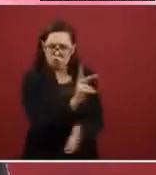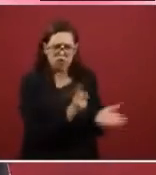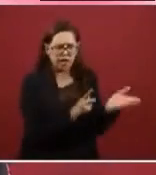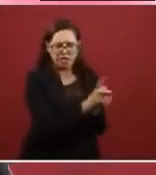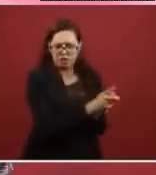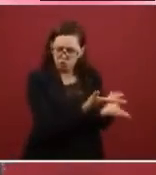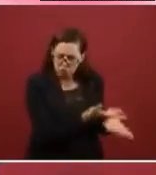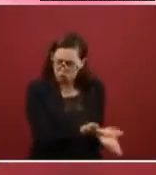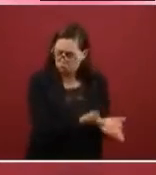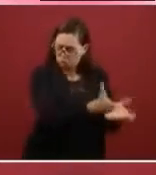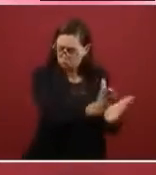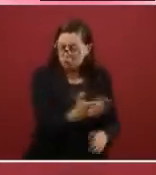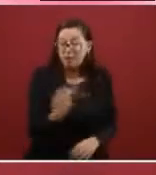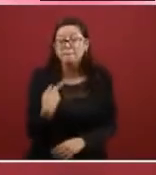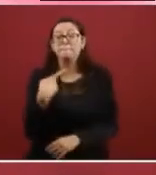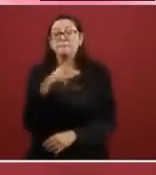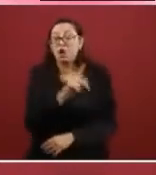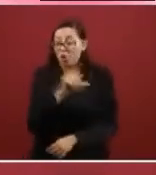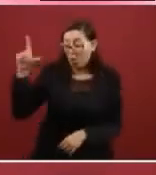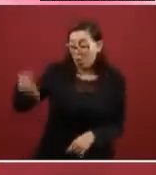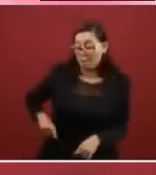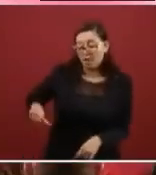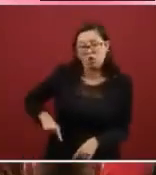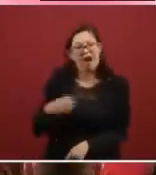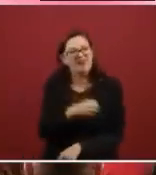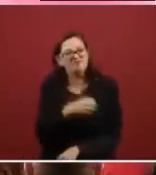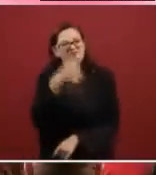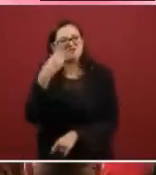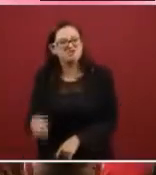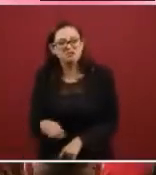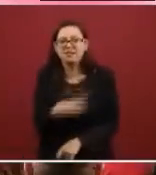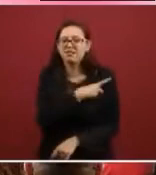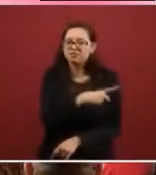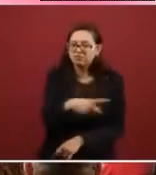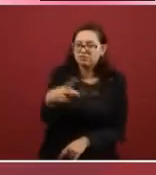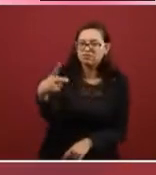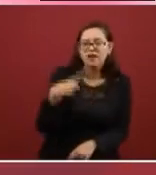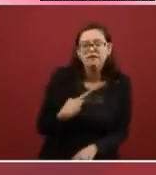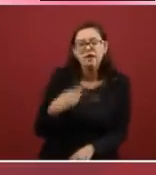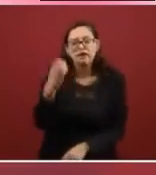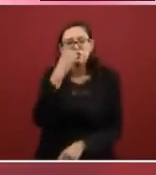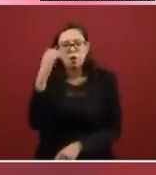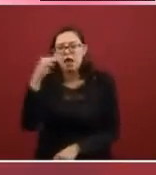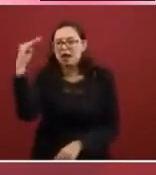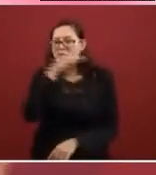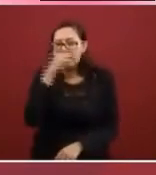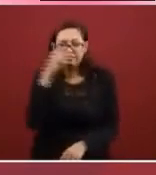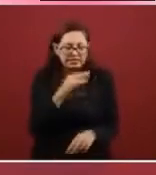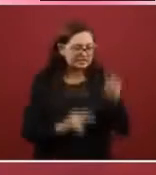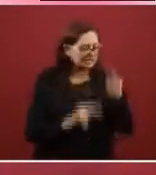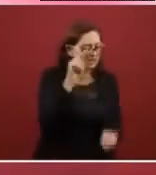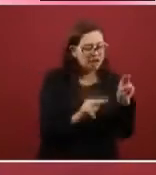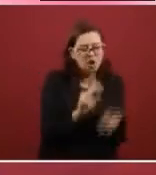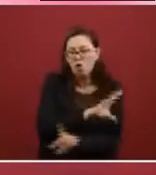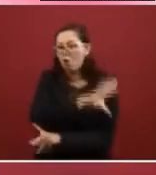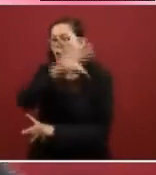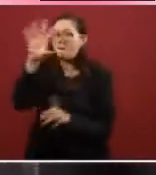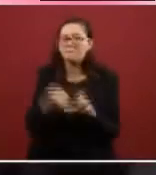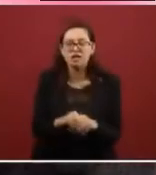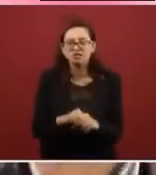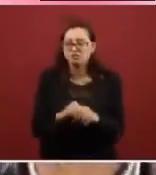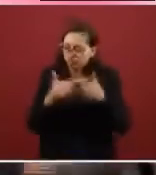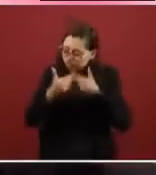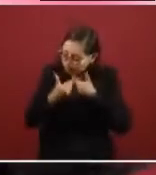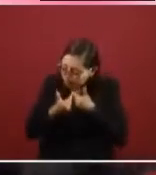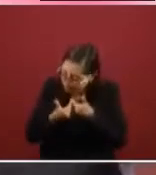But the government is obligated to pública, guarantee public, free, quality education in all levels pues of